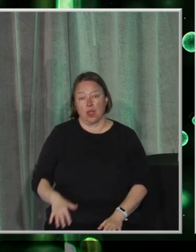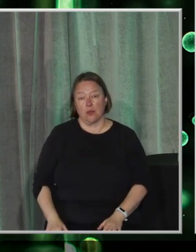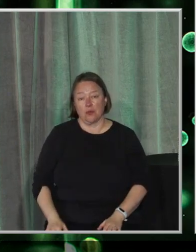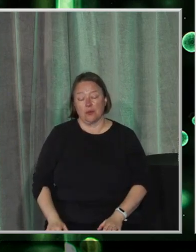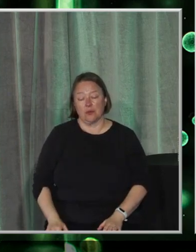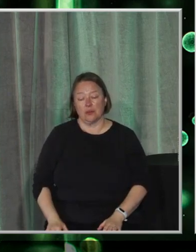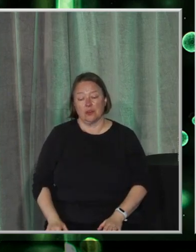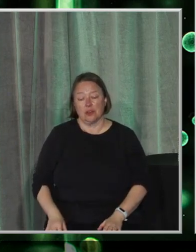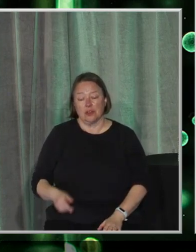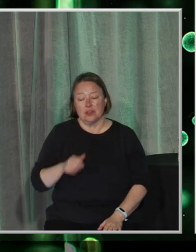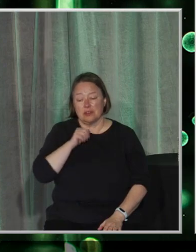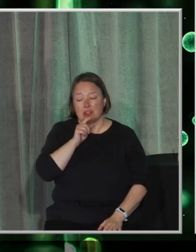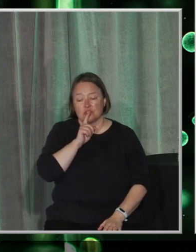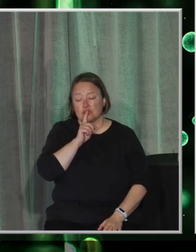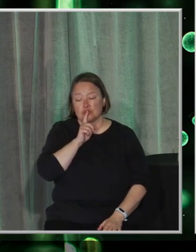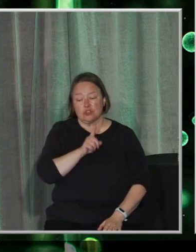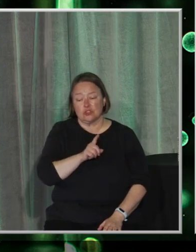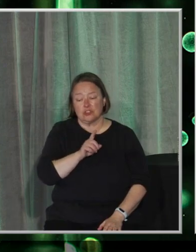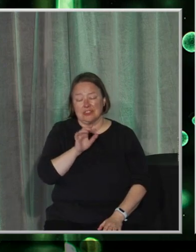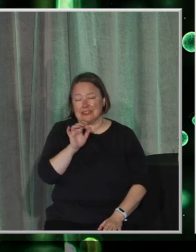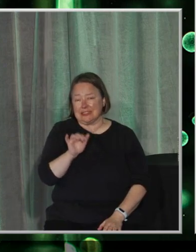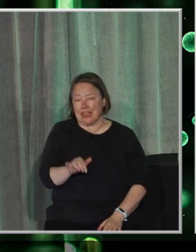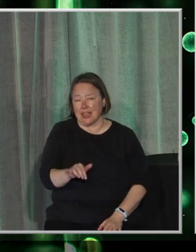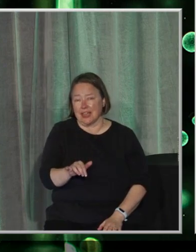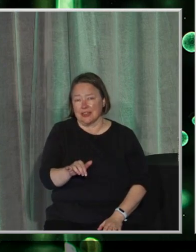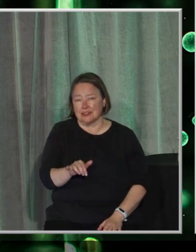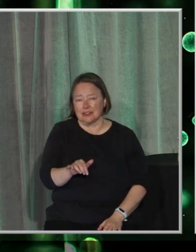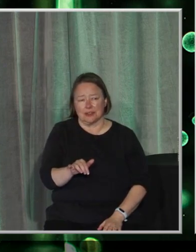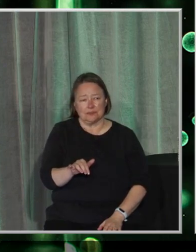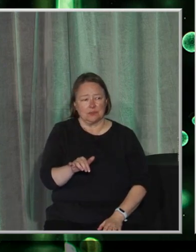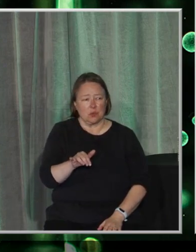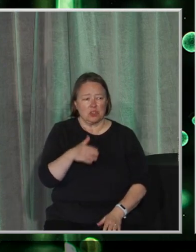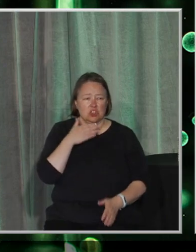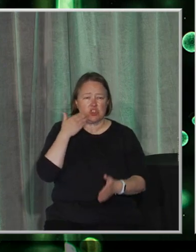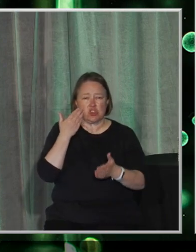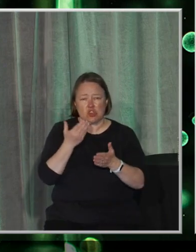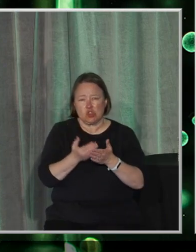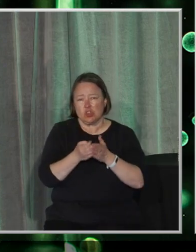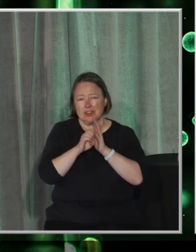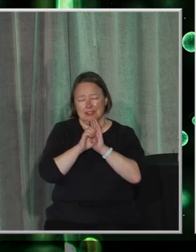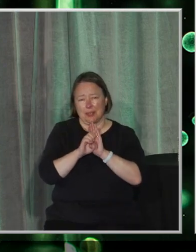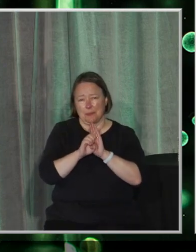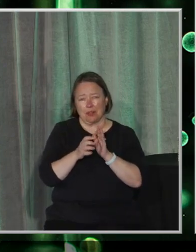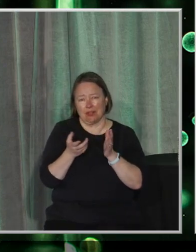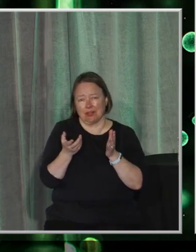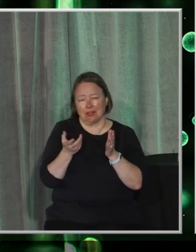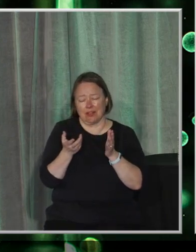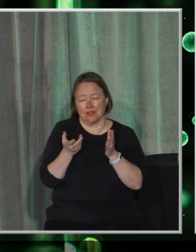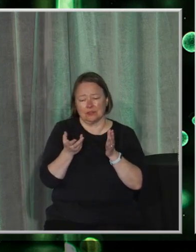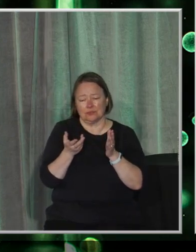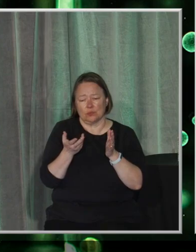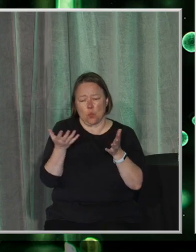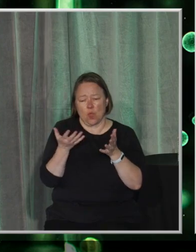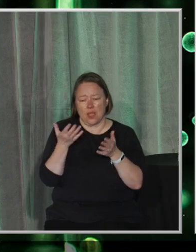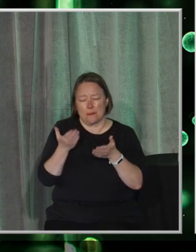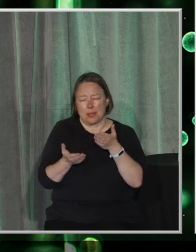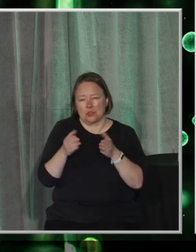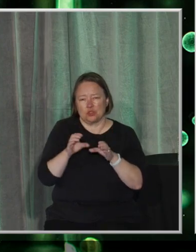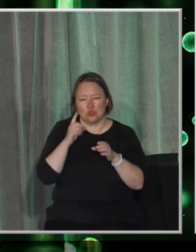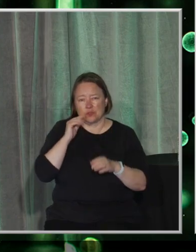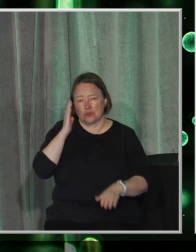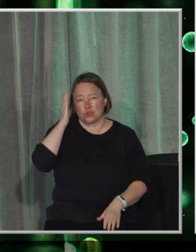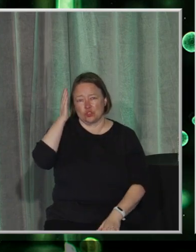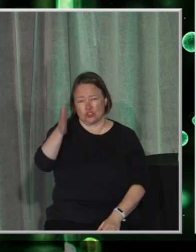but we're not sure that was a good example of what you might be doing in the